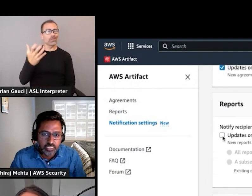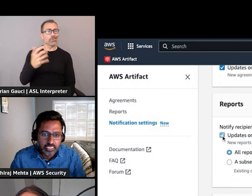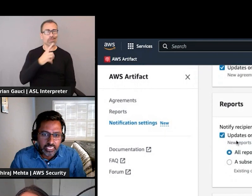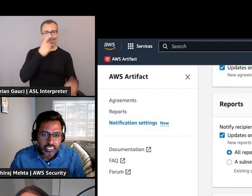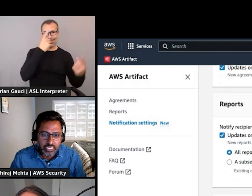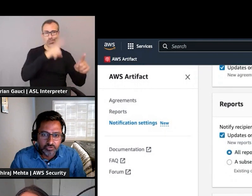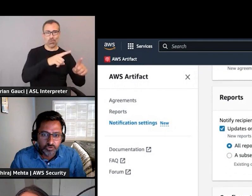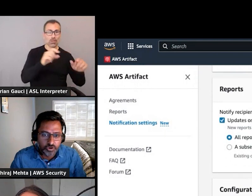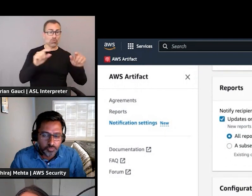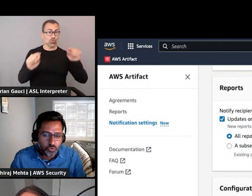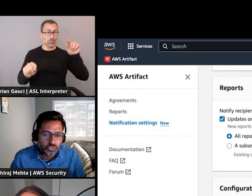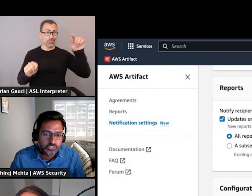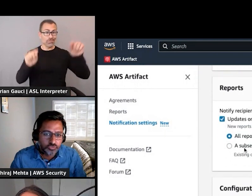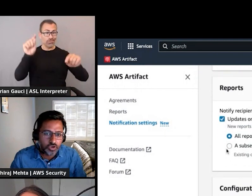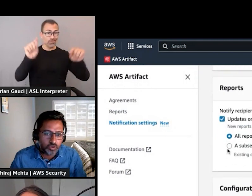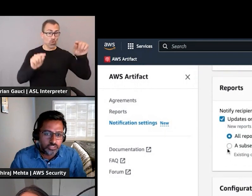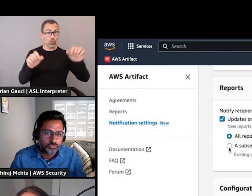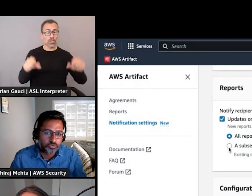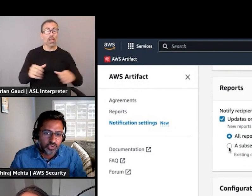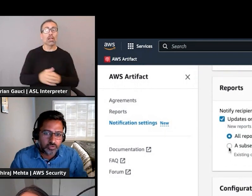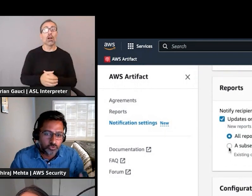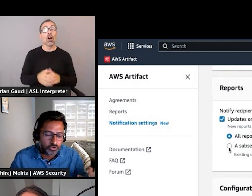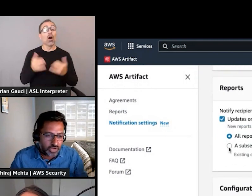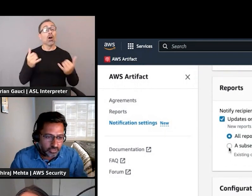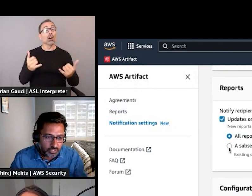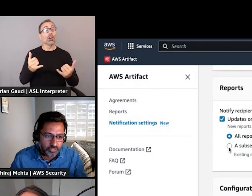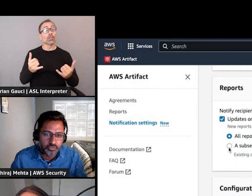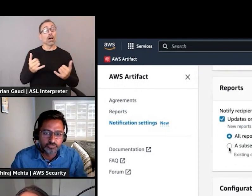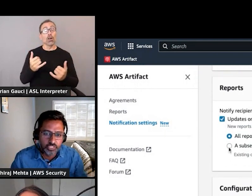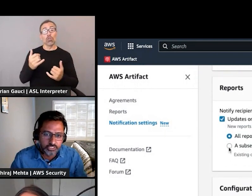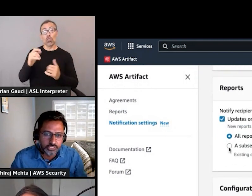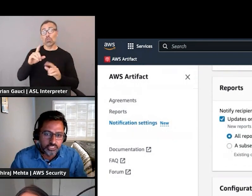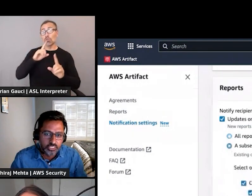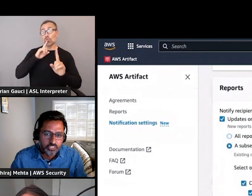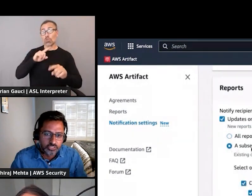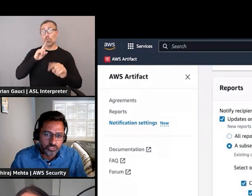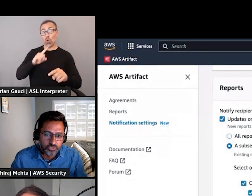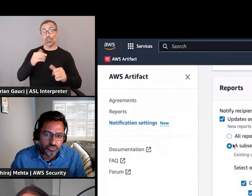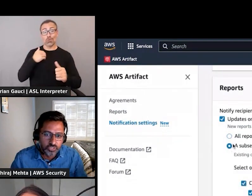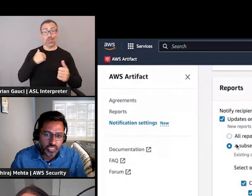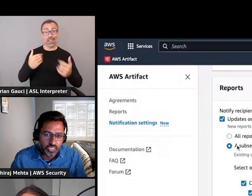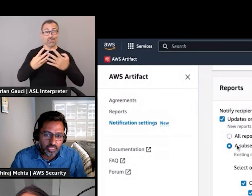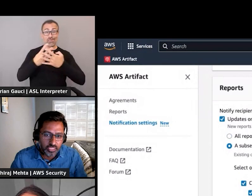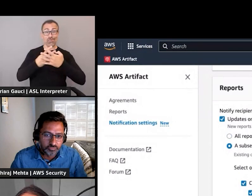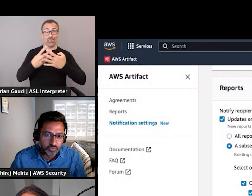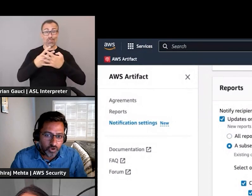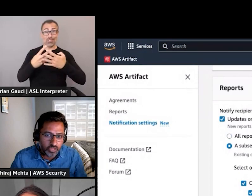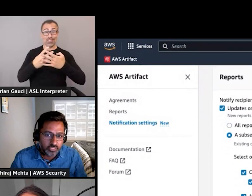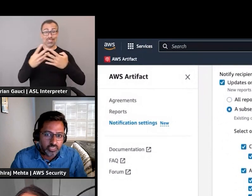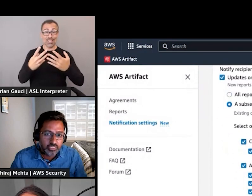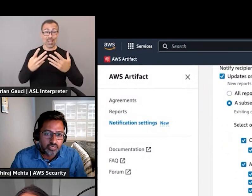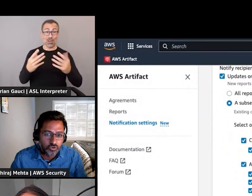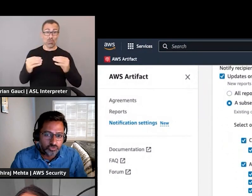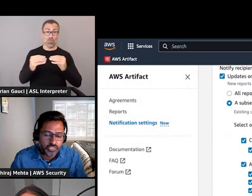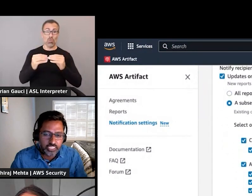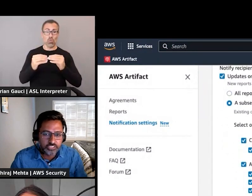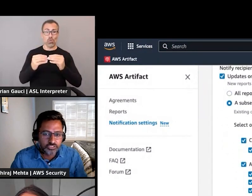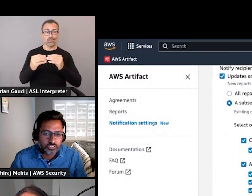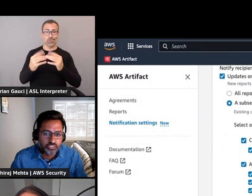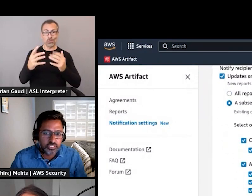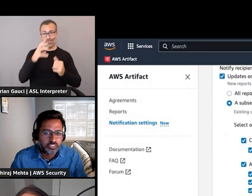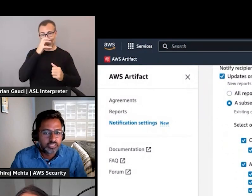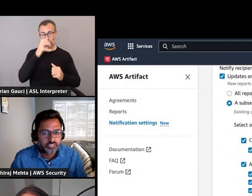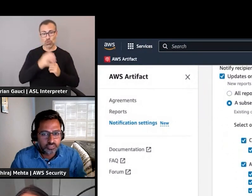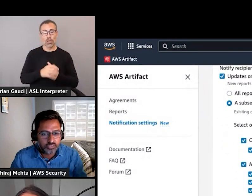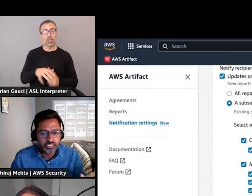But for reports, we also provide more granular filters. So if they want